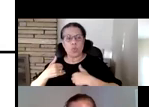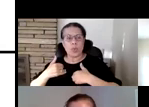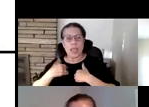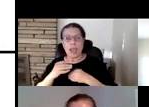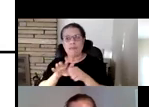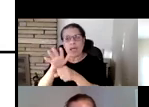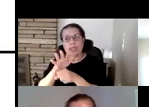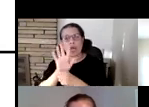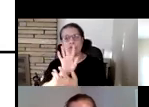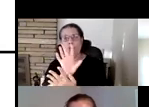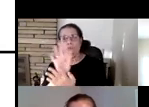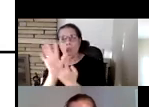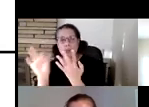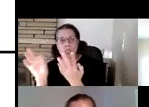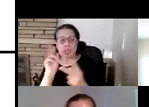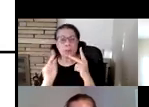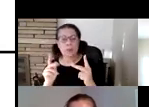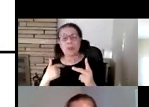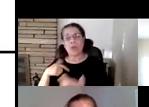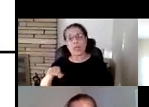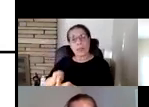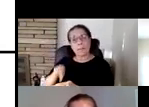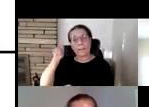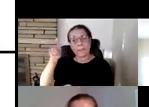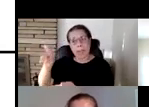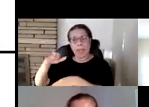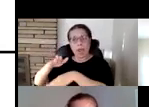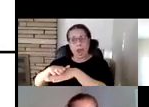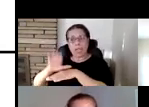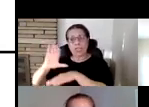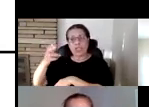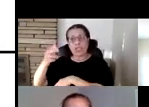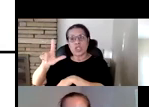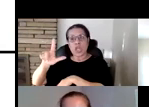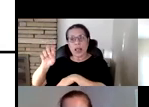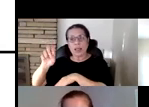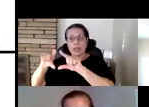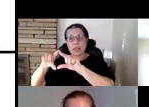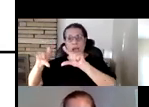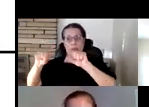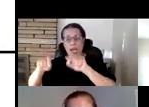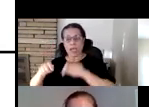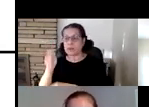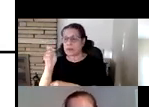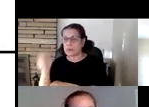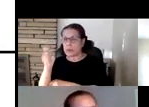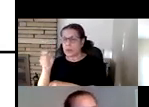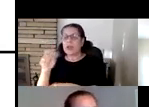for folks to be able to still put cash onto their Charlie card accounts and then be able to board our